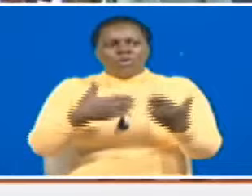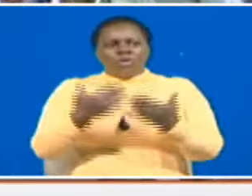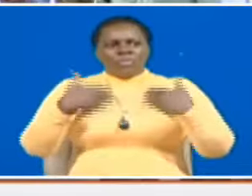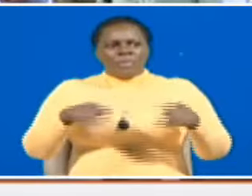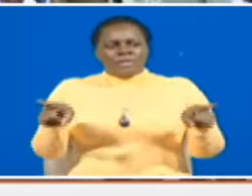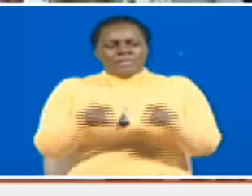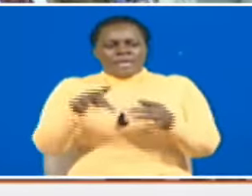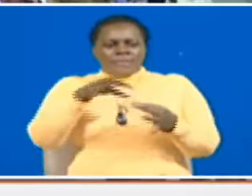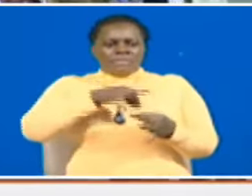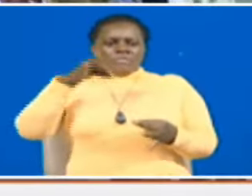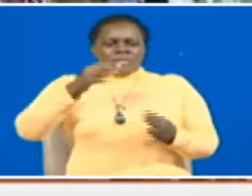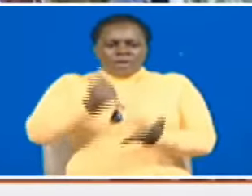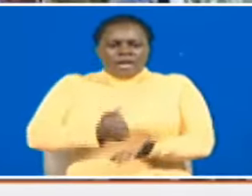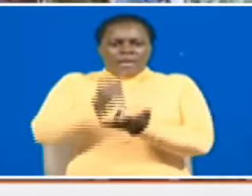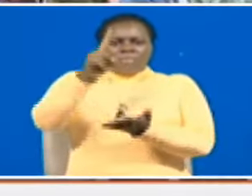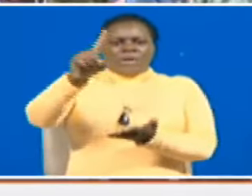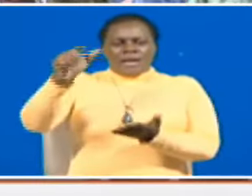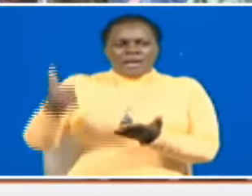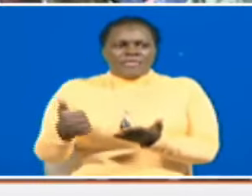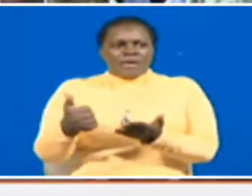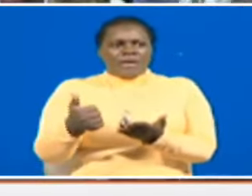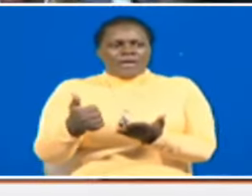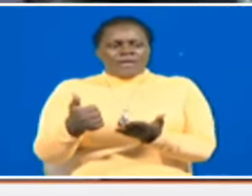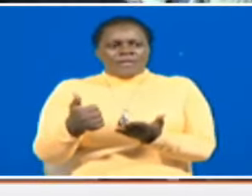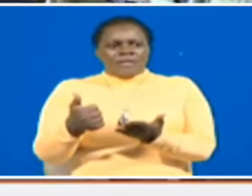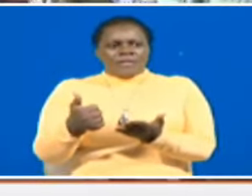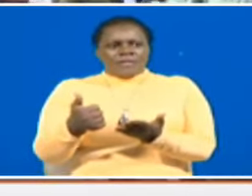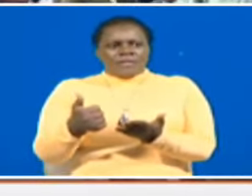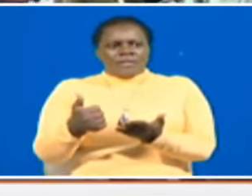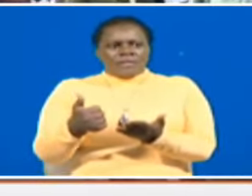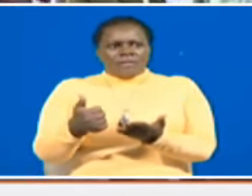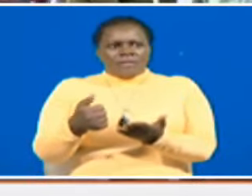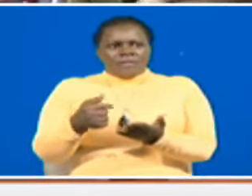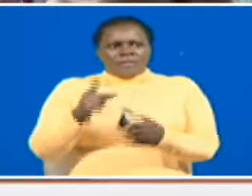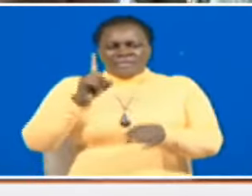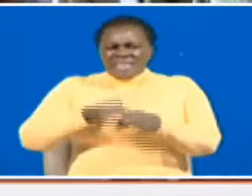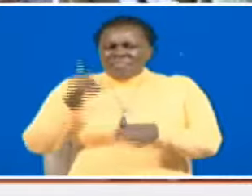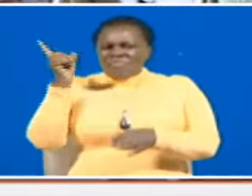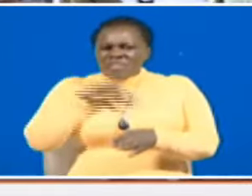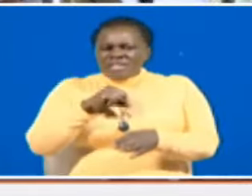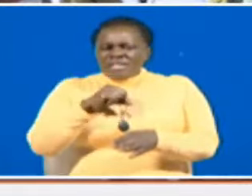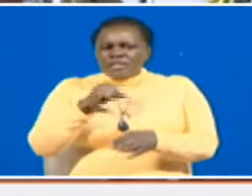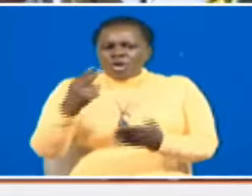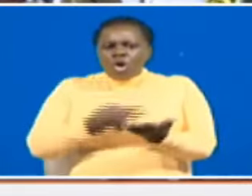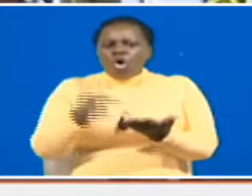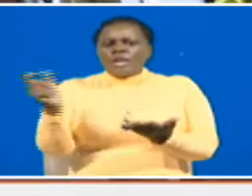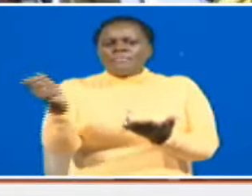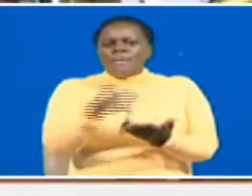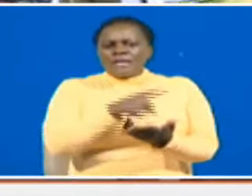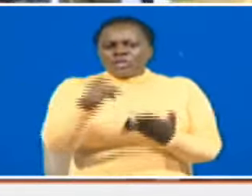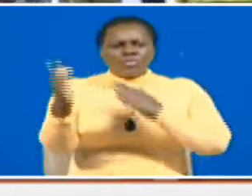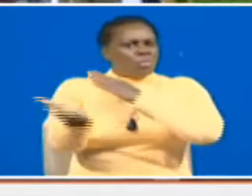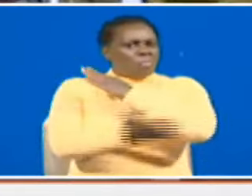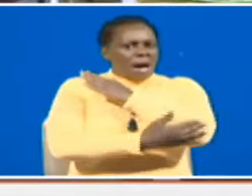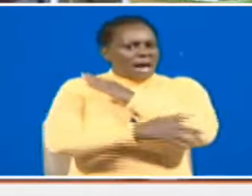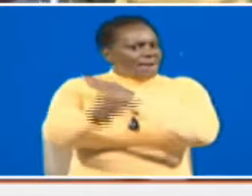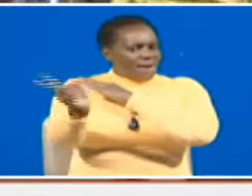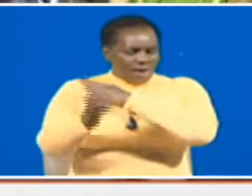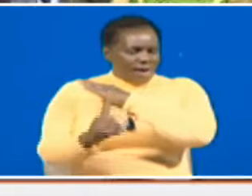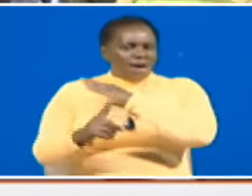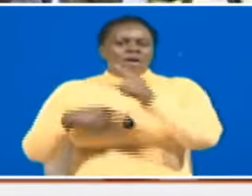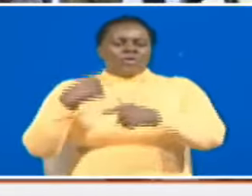same spirit of helping each other and doing ibadah at most. It doesn't mean that if Ramadan is over that the act of ibadah should reduce, and